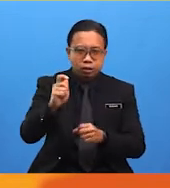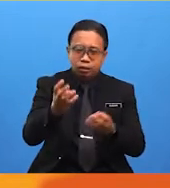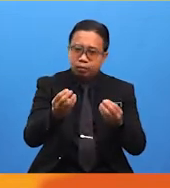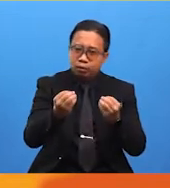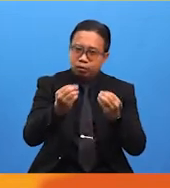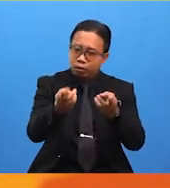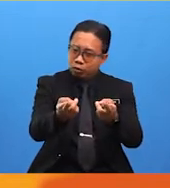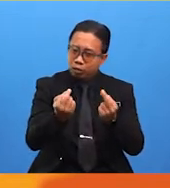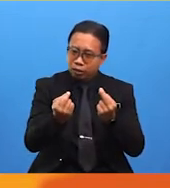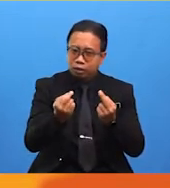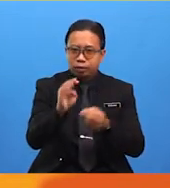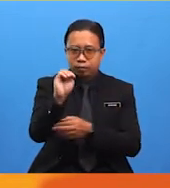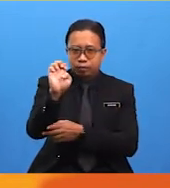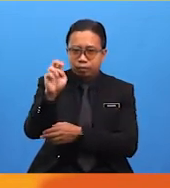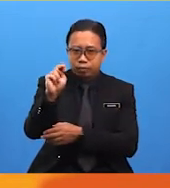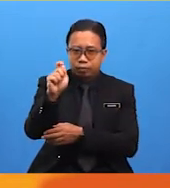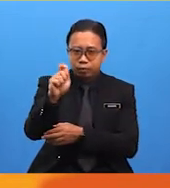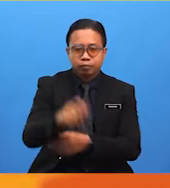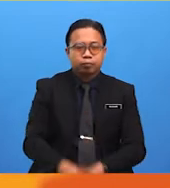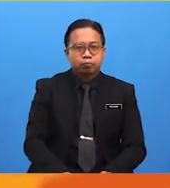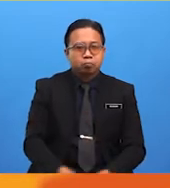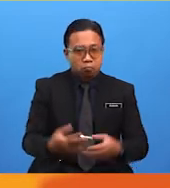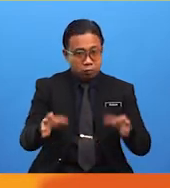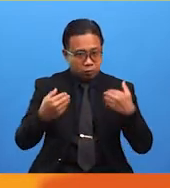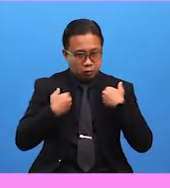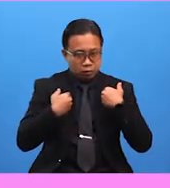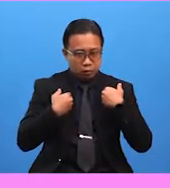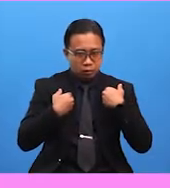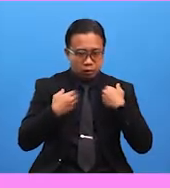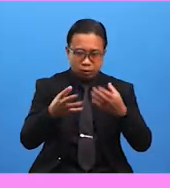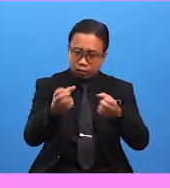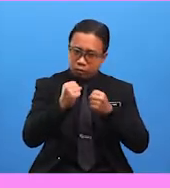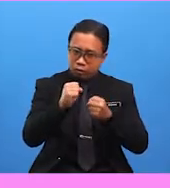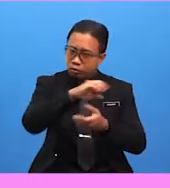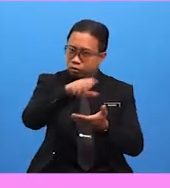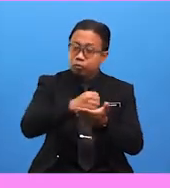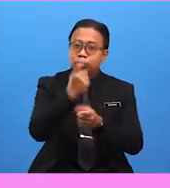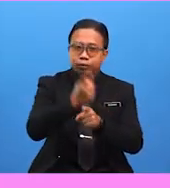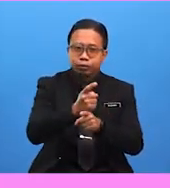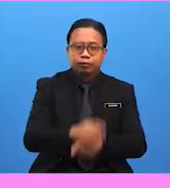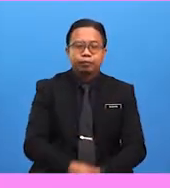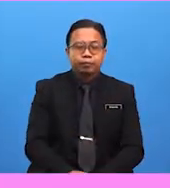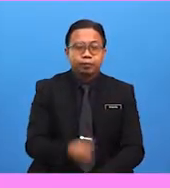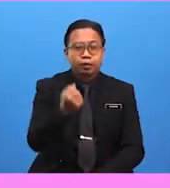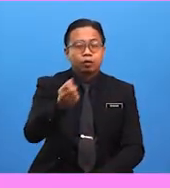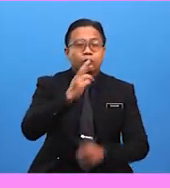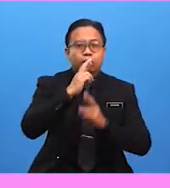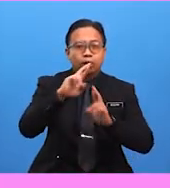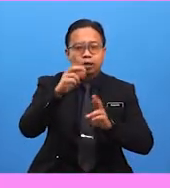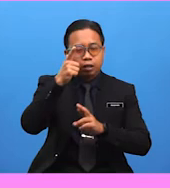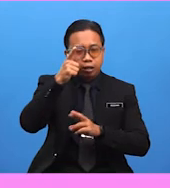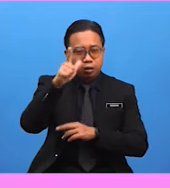requirements. Hope you got that answer right. Now, are you ready? Look